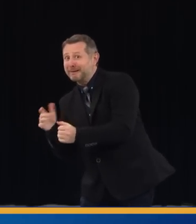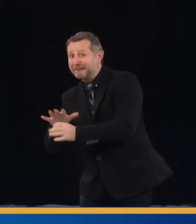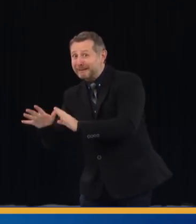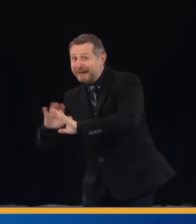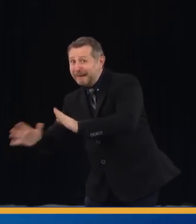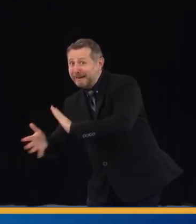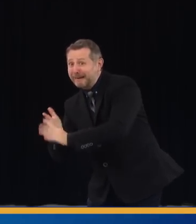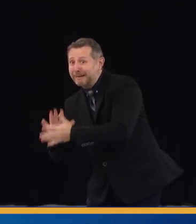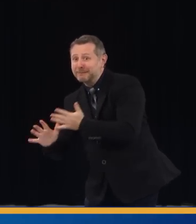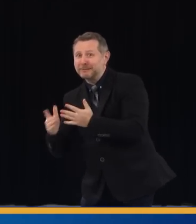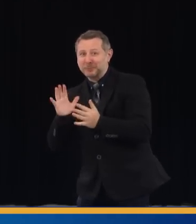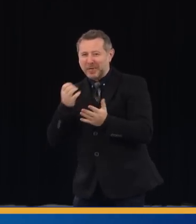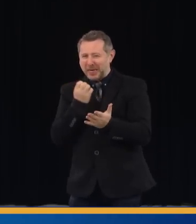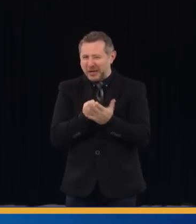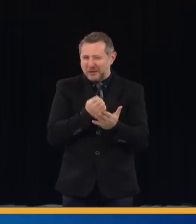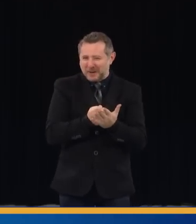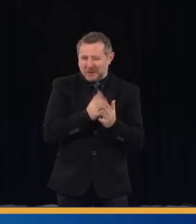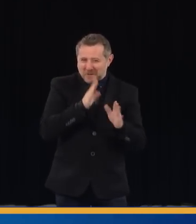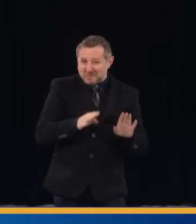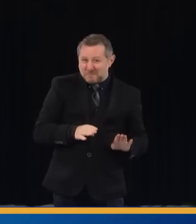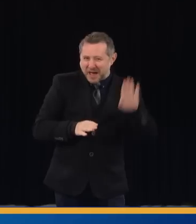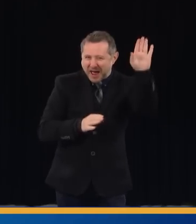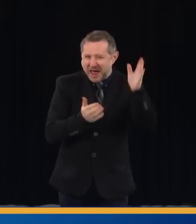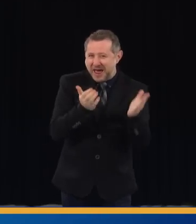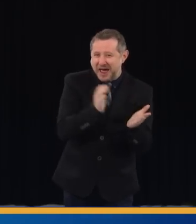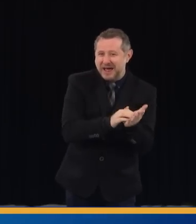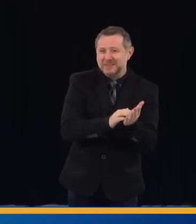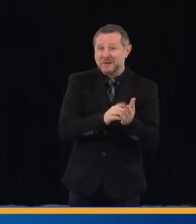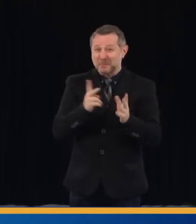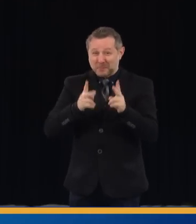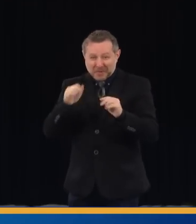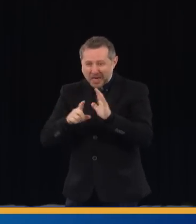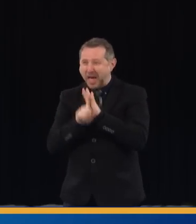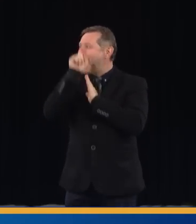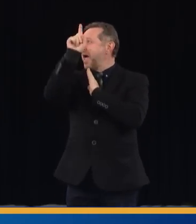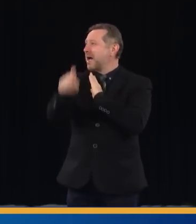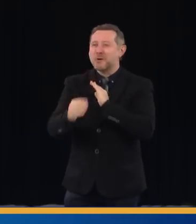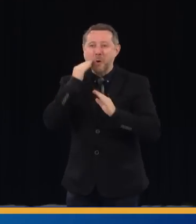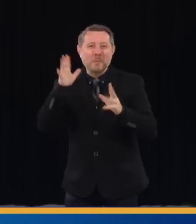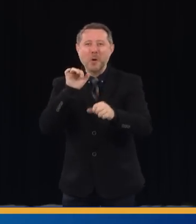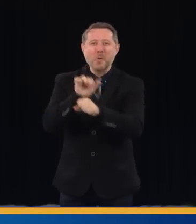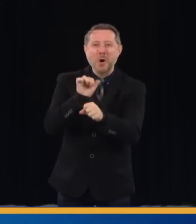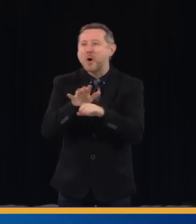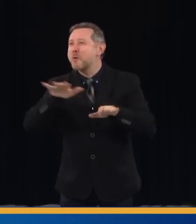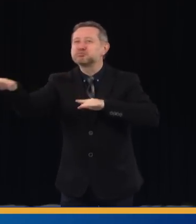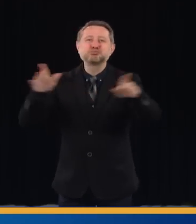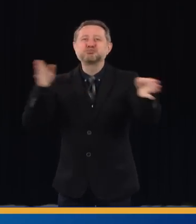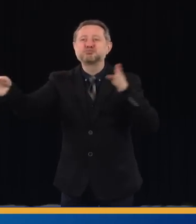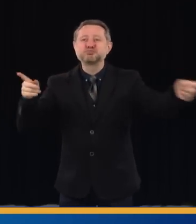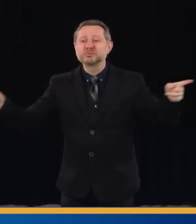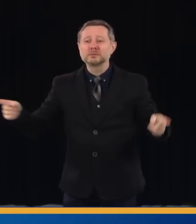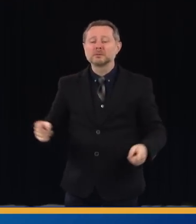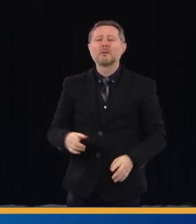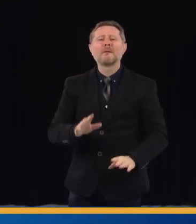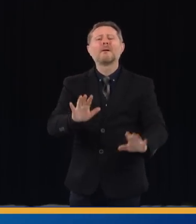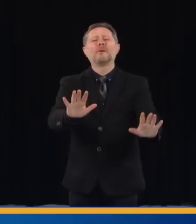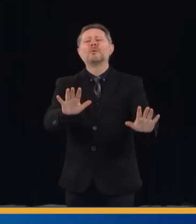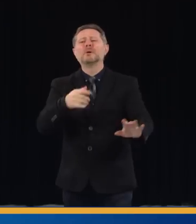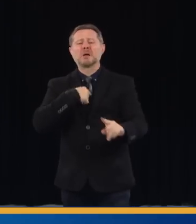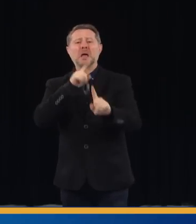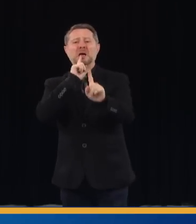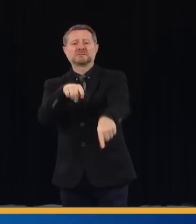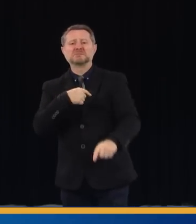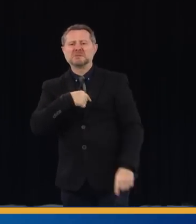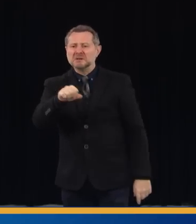get people out of their homes? Yes, I think there are ways to do both.